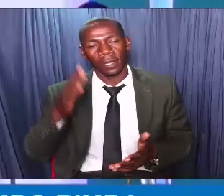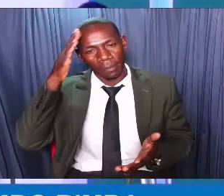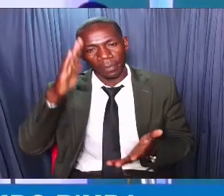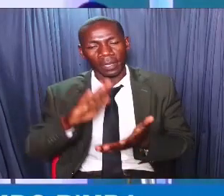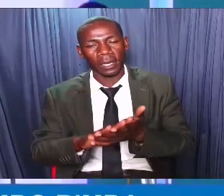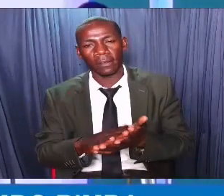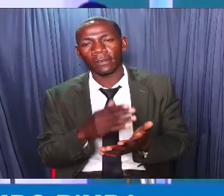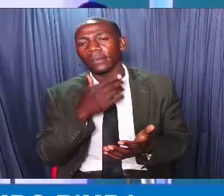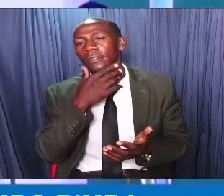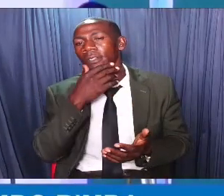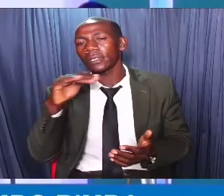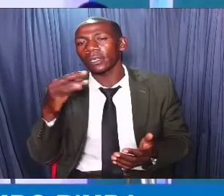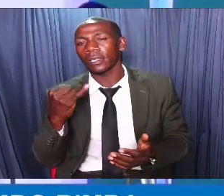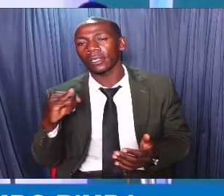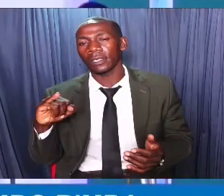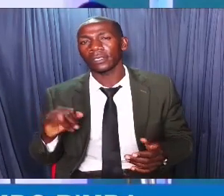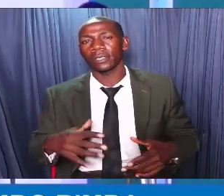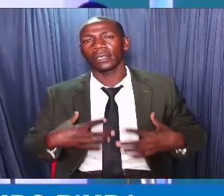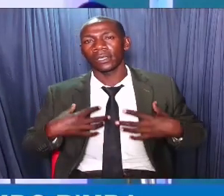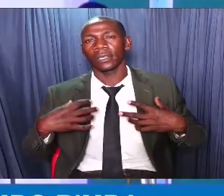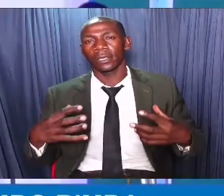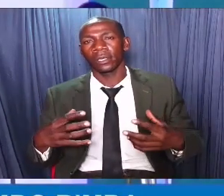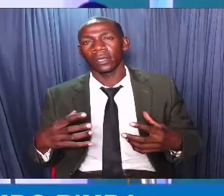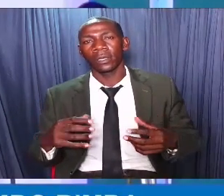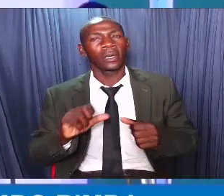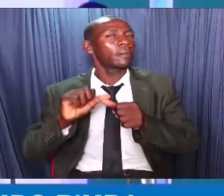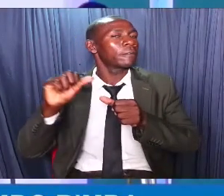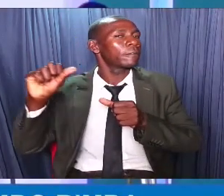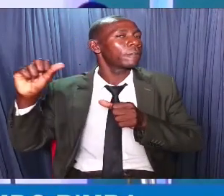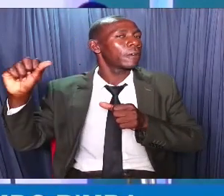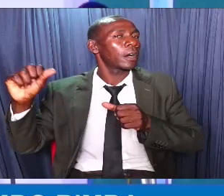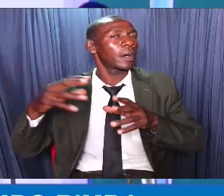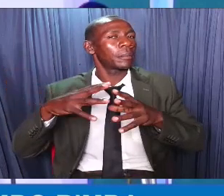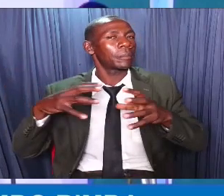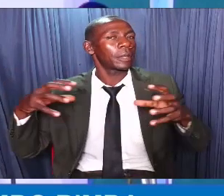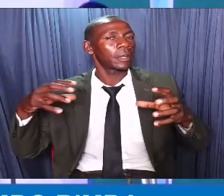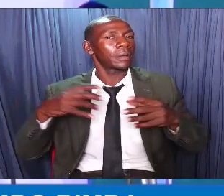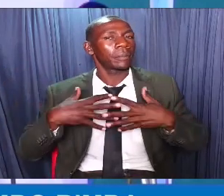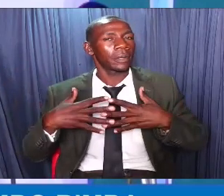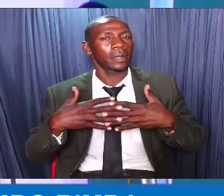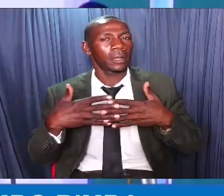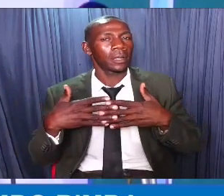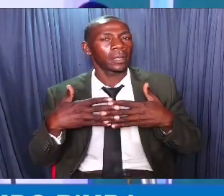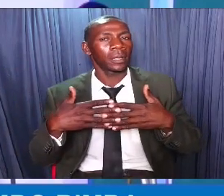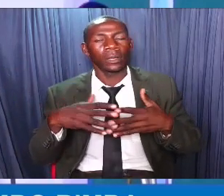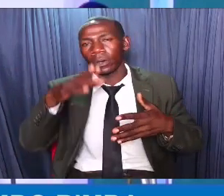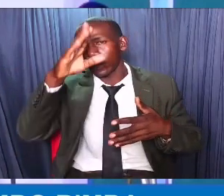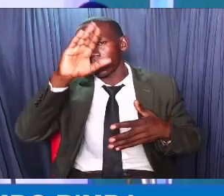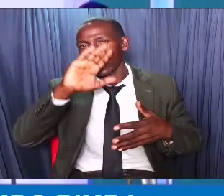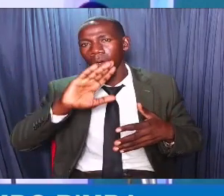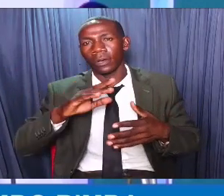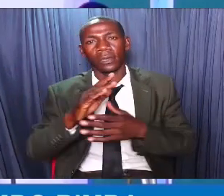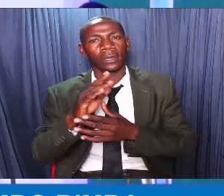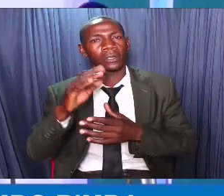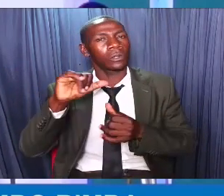mwana amepona. I told them you believe your child has been healed. Haijalishi ni mbali America. It doesn't matter the child is far in America. Mkono wa Bwana ni mrefu. The hand of the Lord